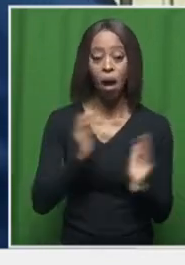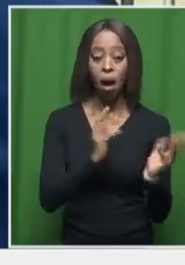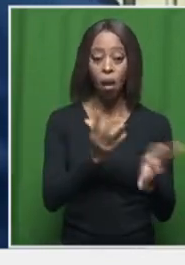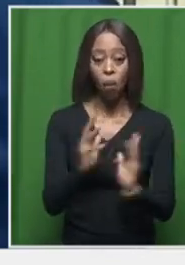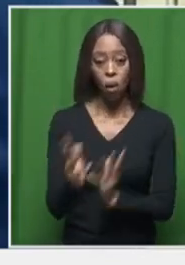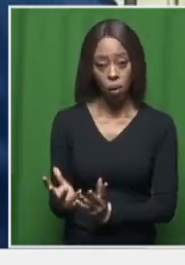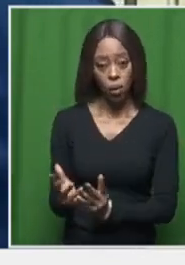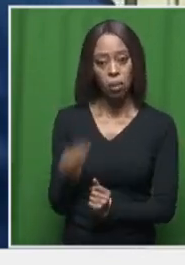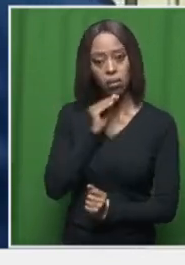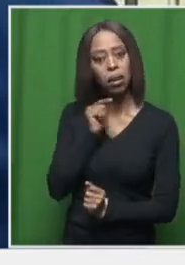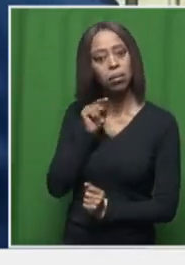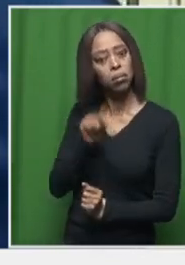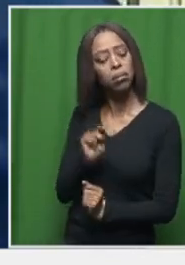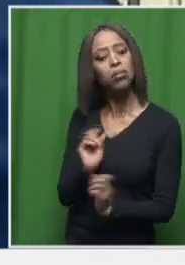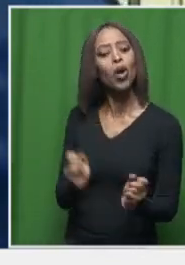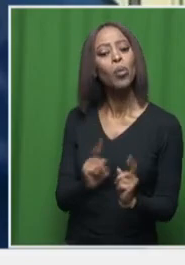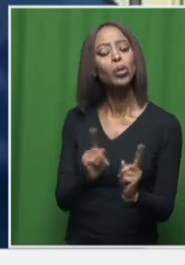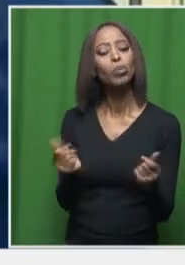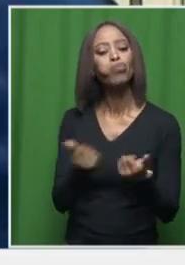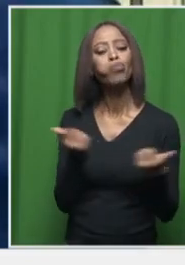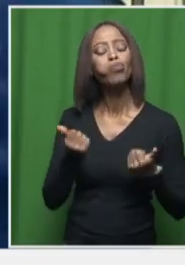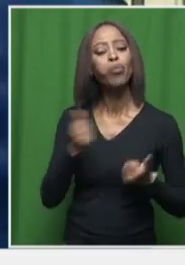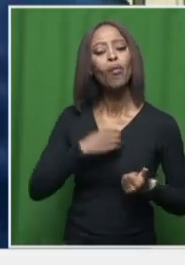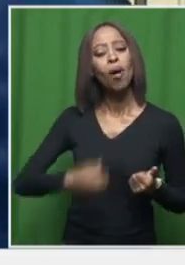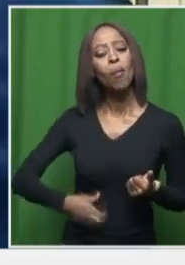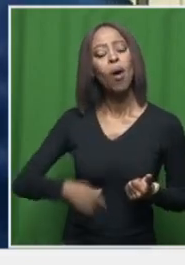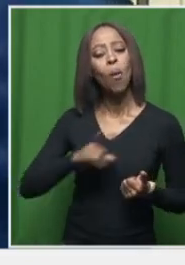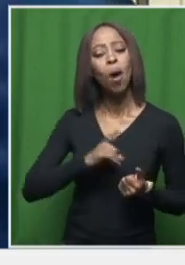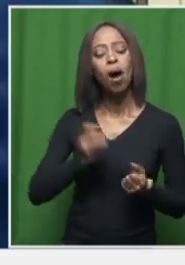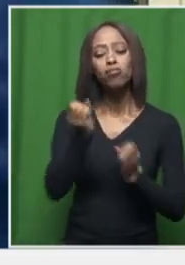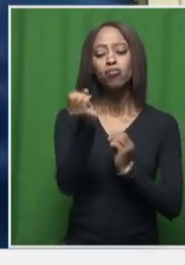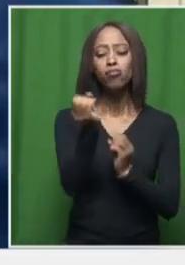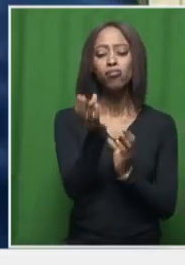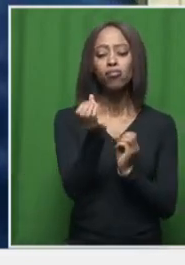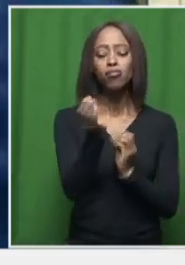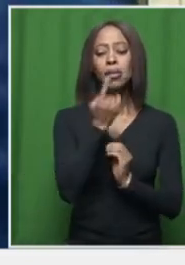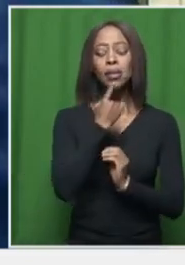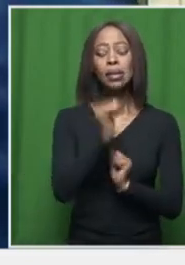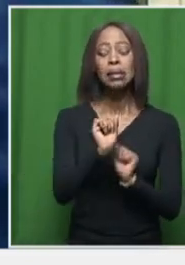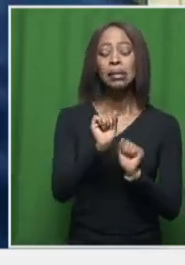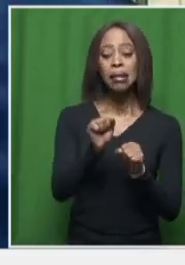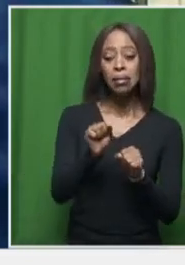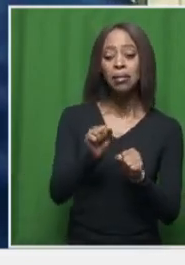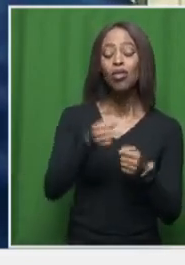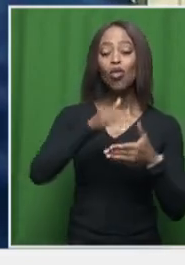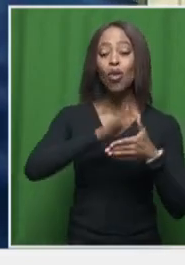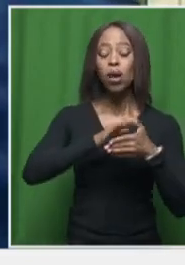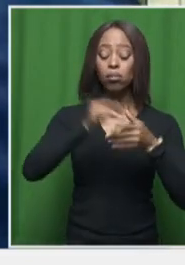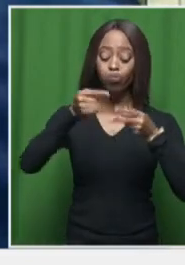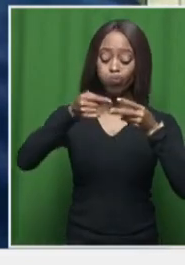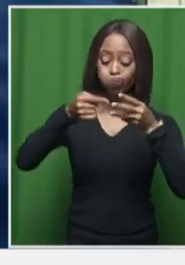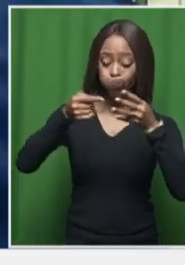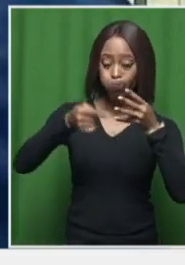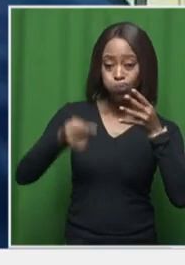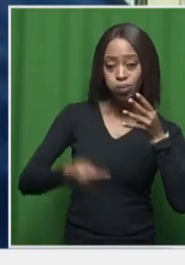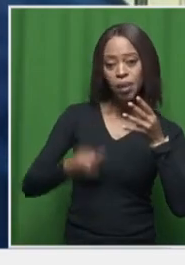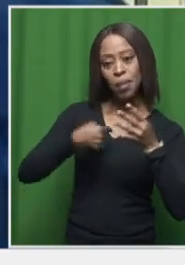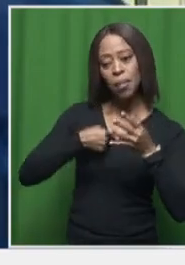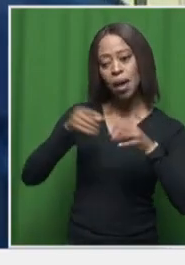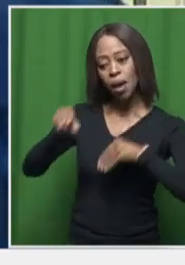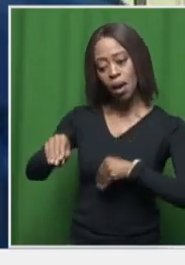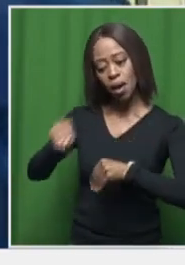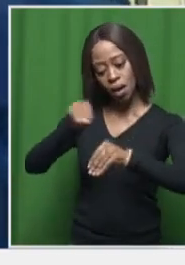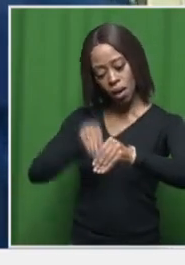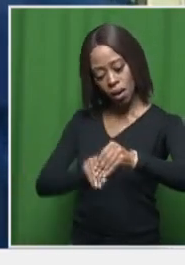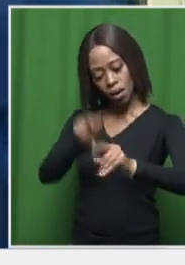apt opportunity for the president actually to address the nation and say, it is on the basis of these and these and these reasons that I've replaced